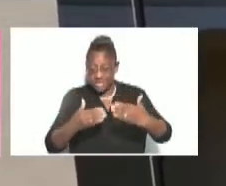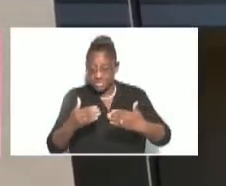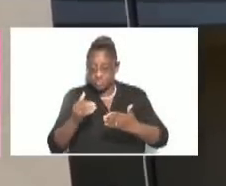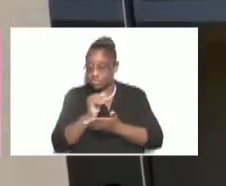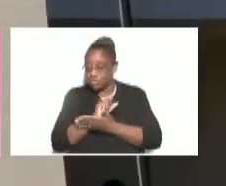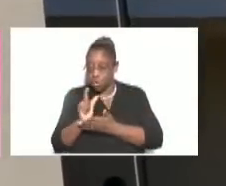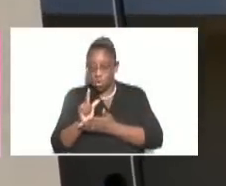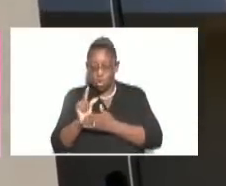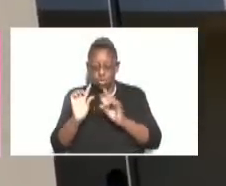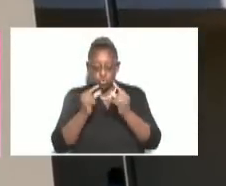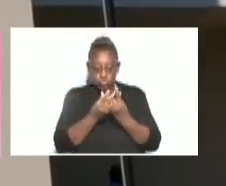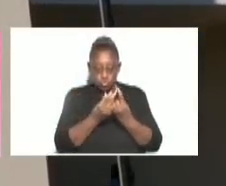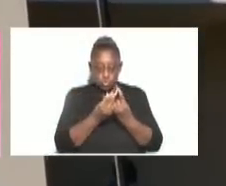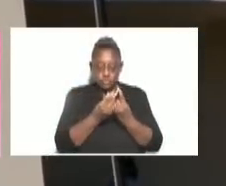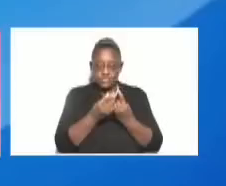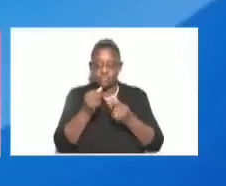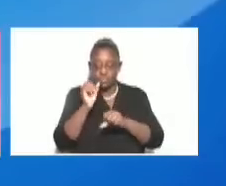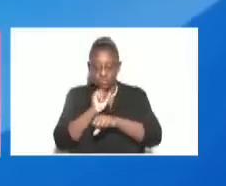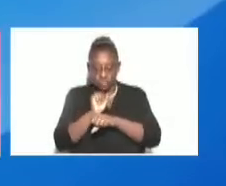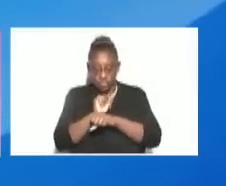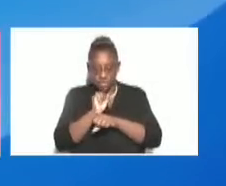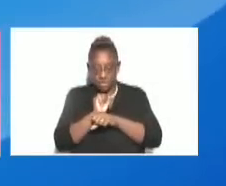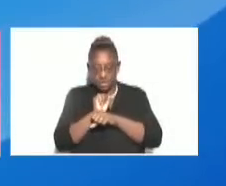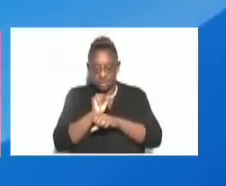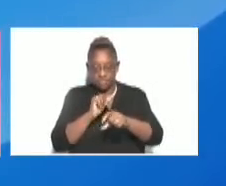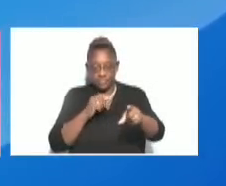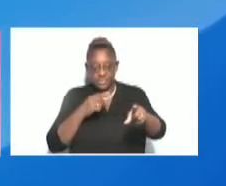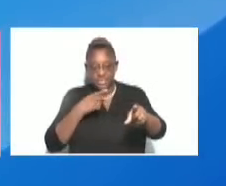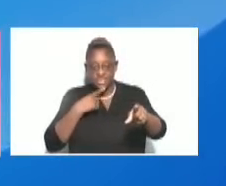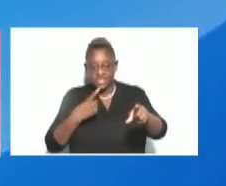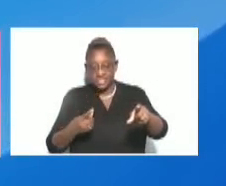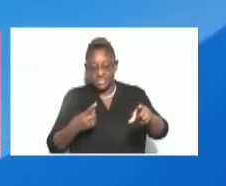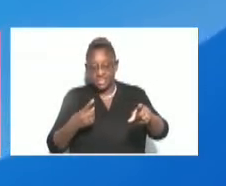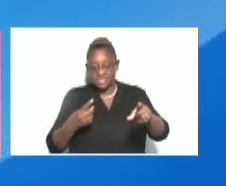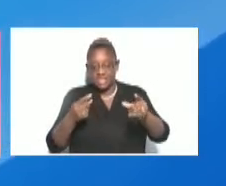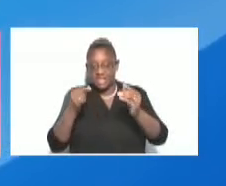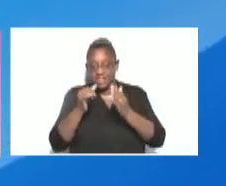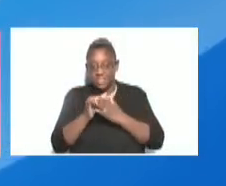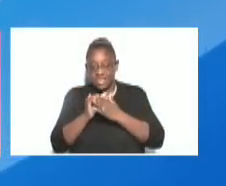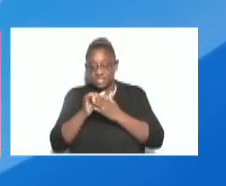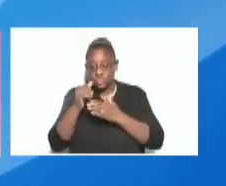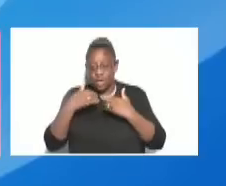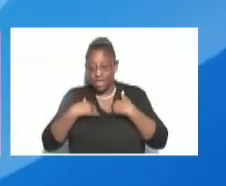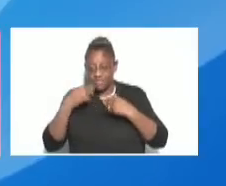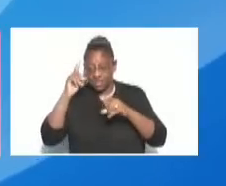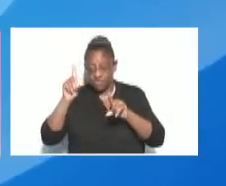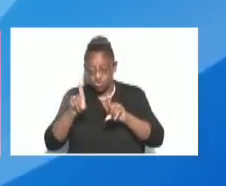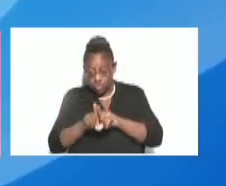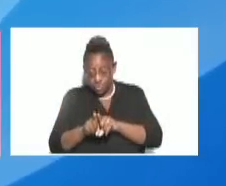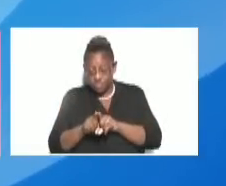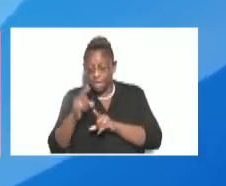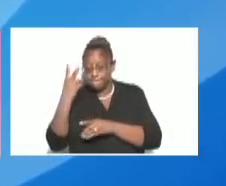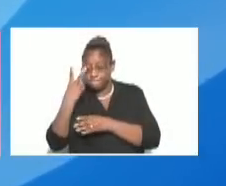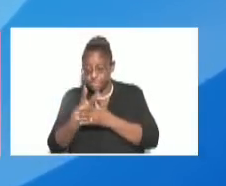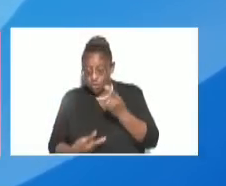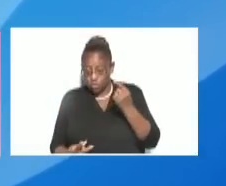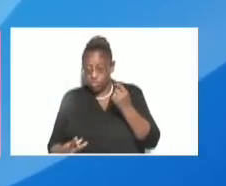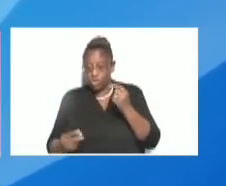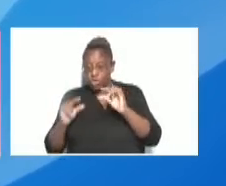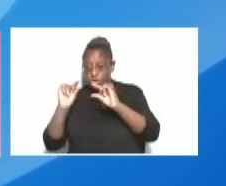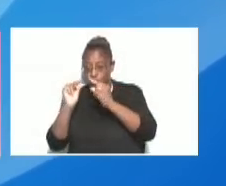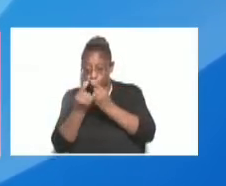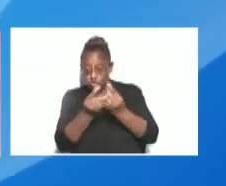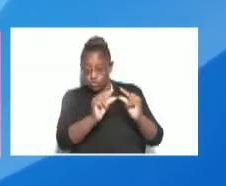all parties related to the matter. It only occurs when there is an agreement for both parties, both sides to